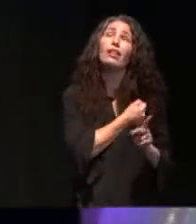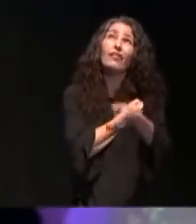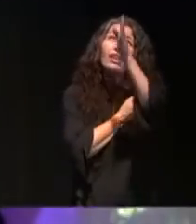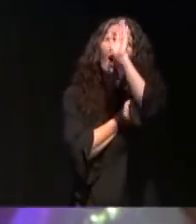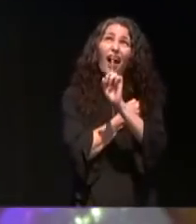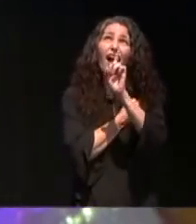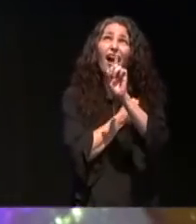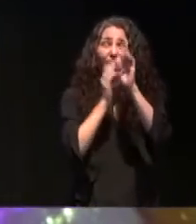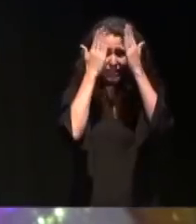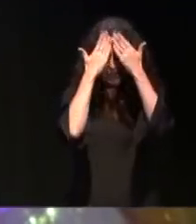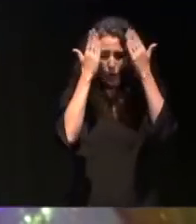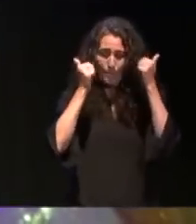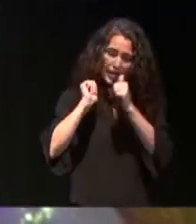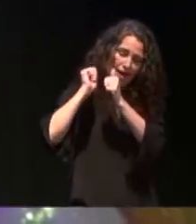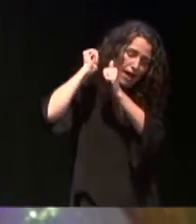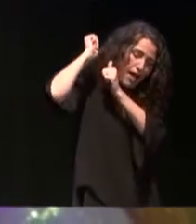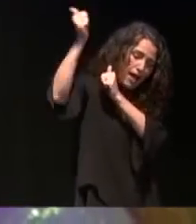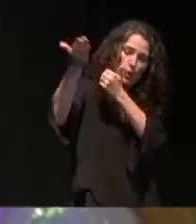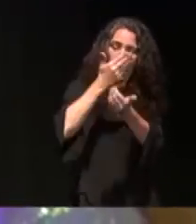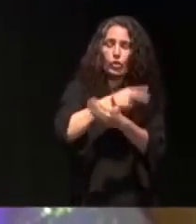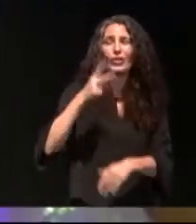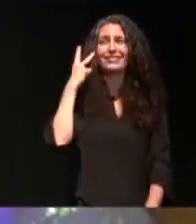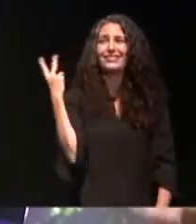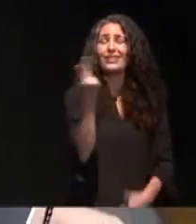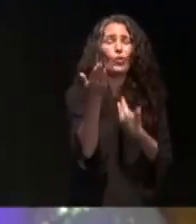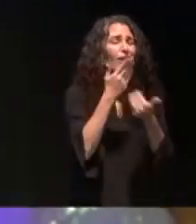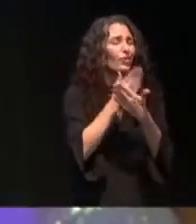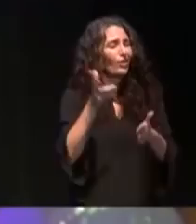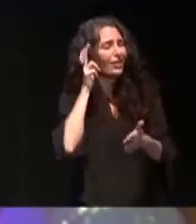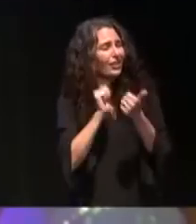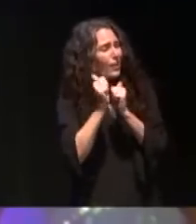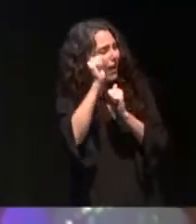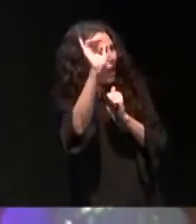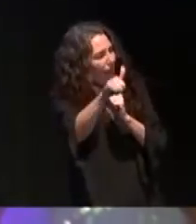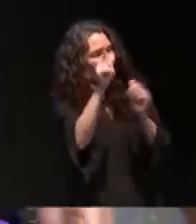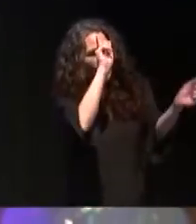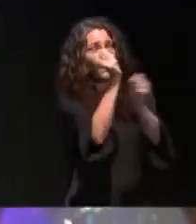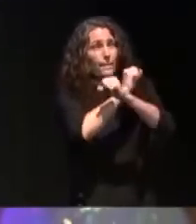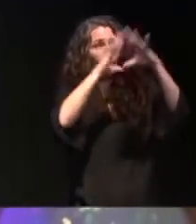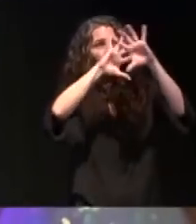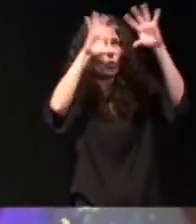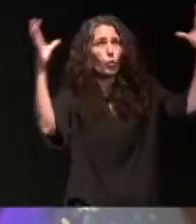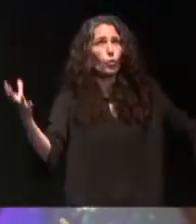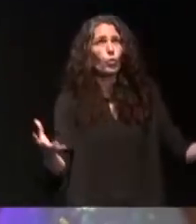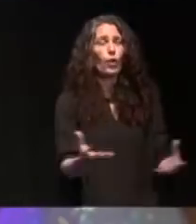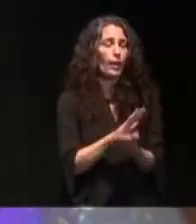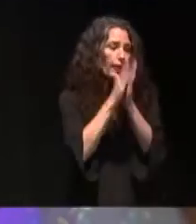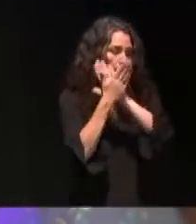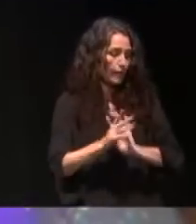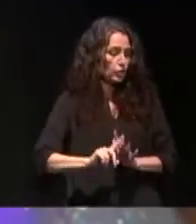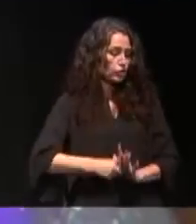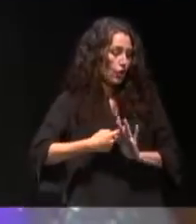that beyond what you can see, beyond what you can hear, the imaginal realm just becomes a